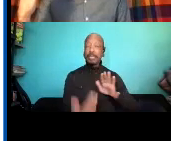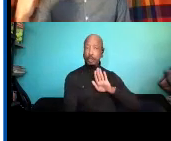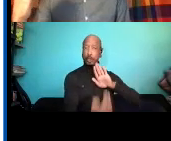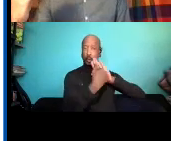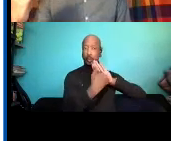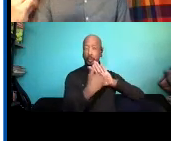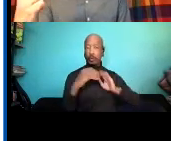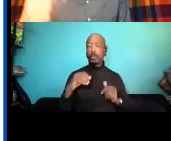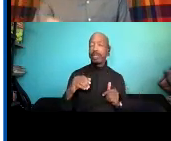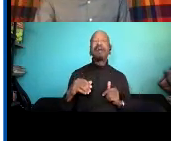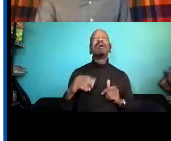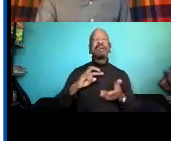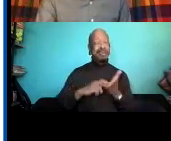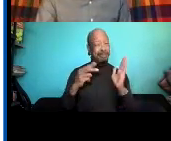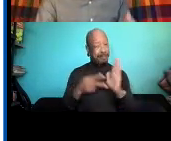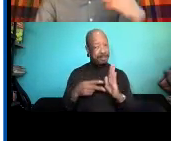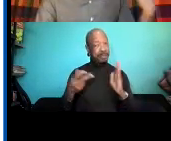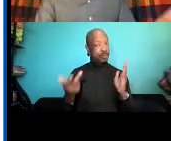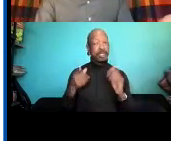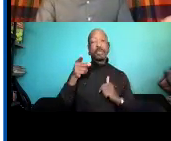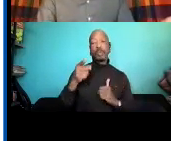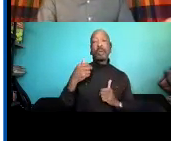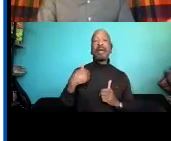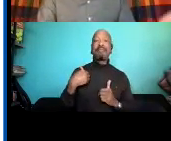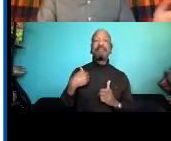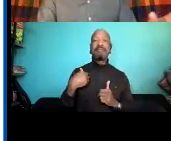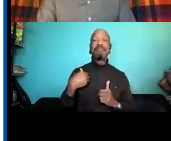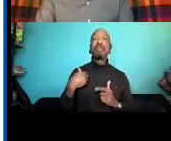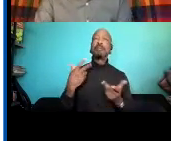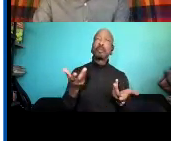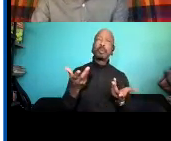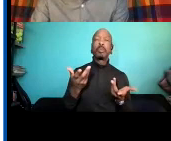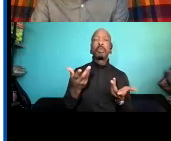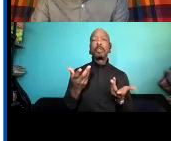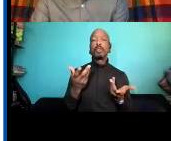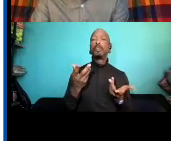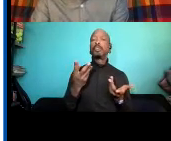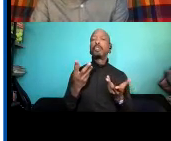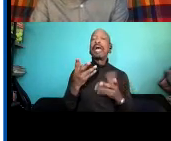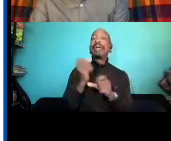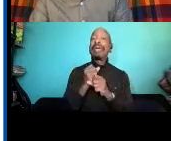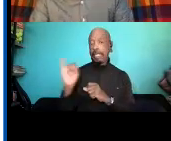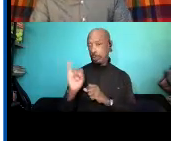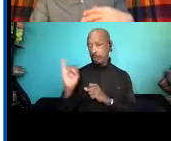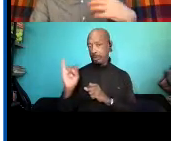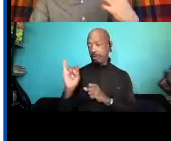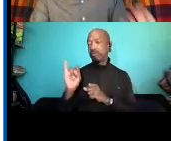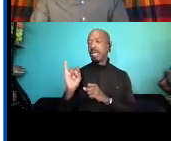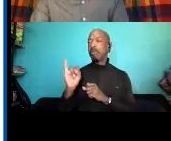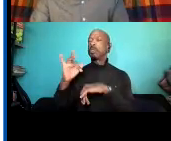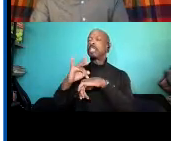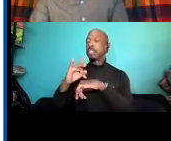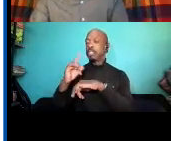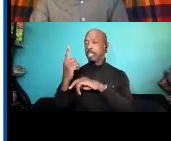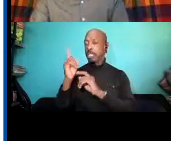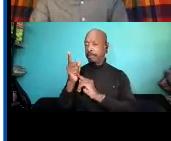It means that you have, and you should get insurance, and I'm going to come back to that in a second. But this